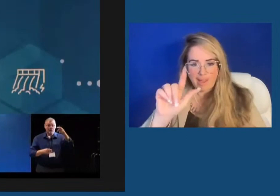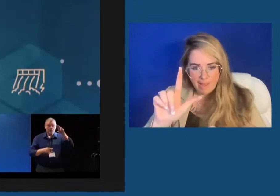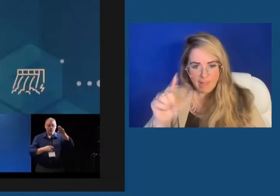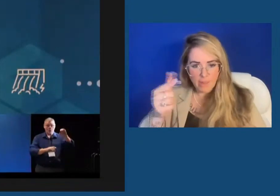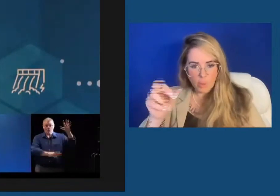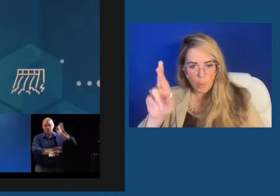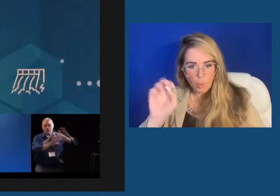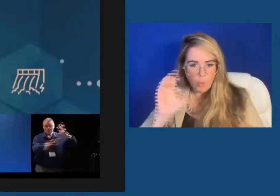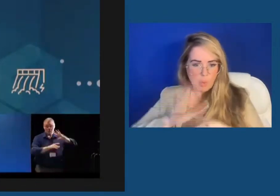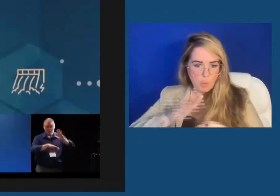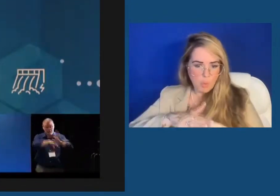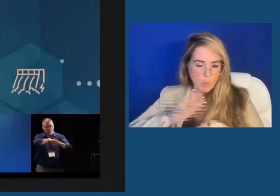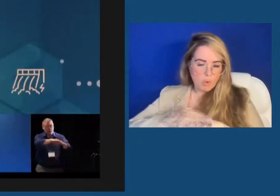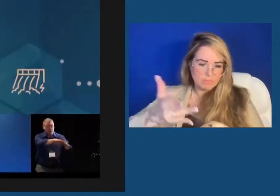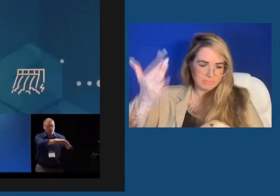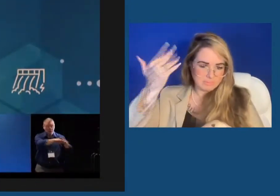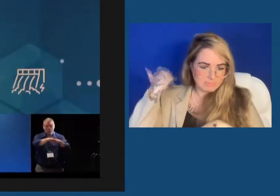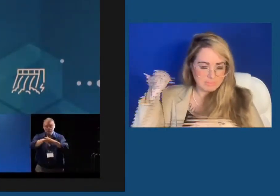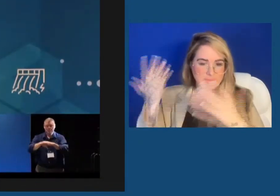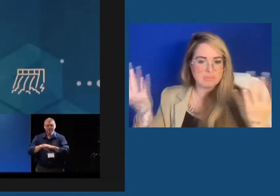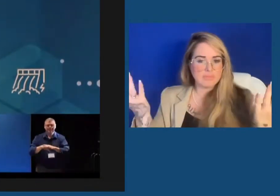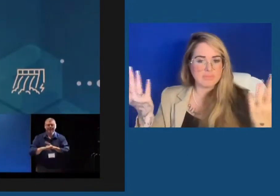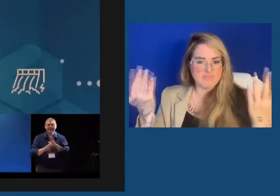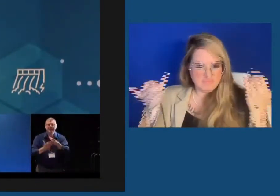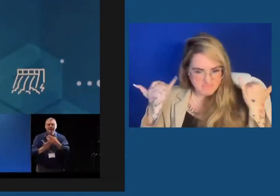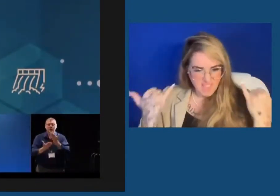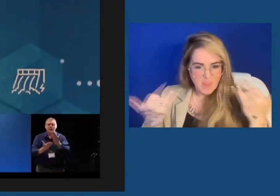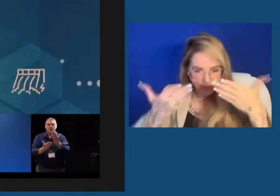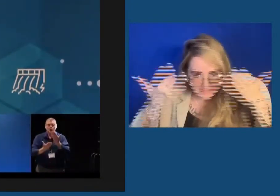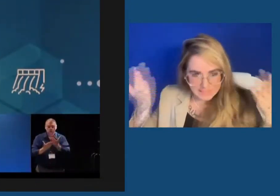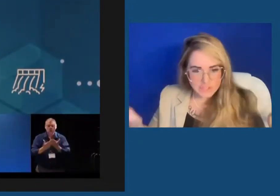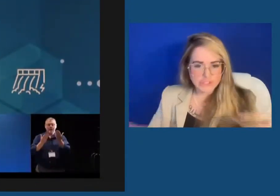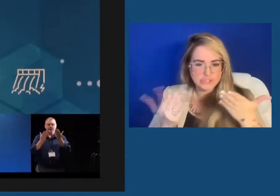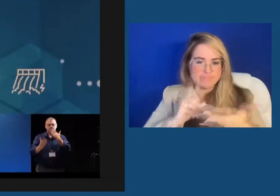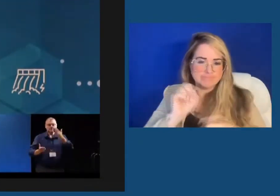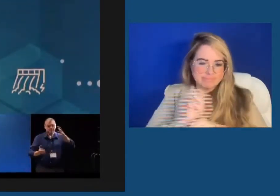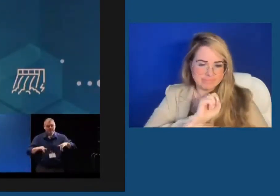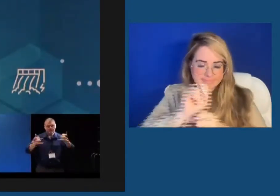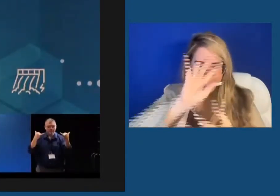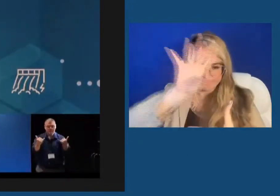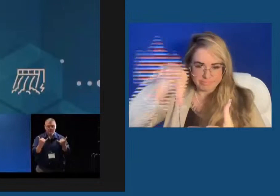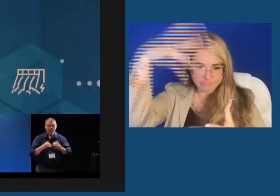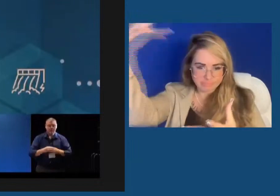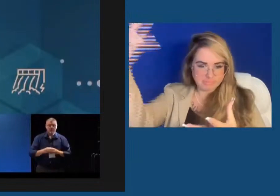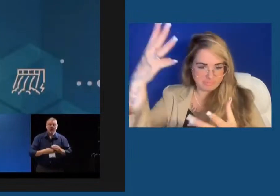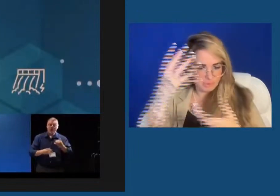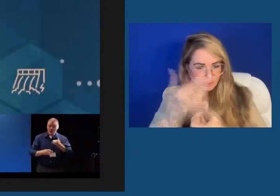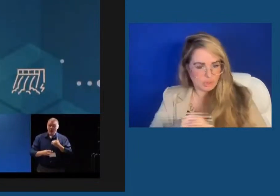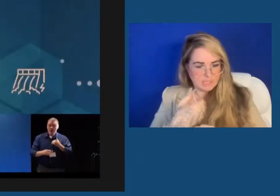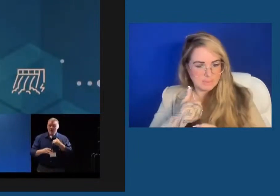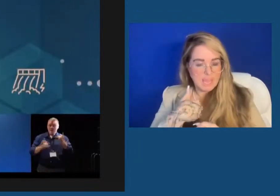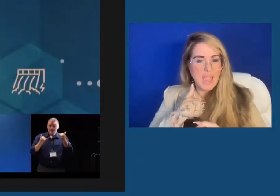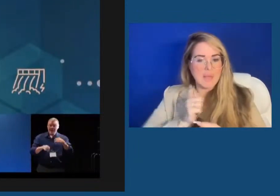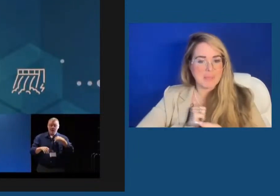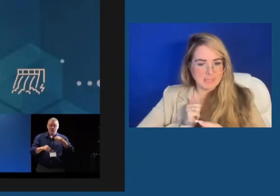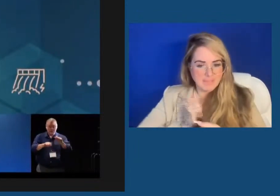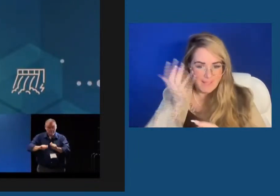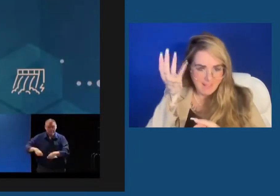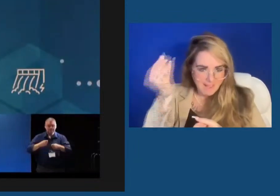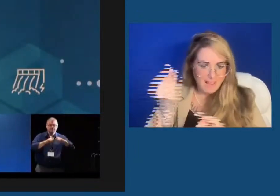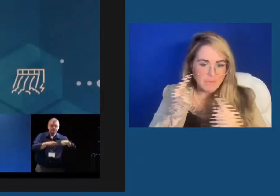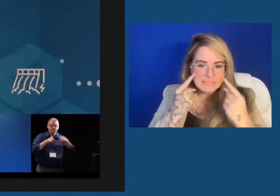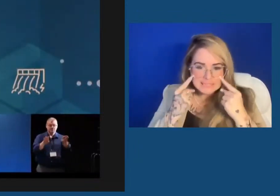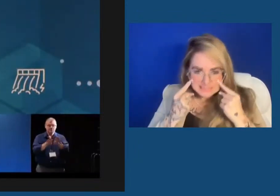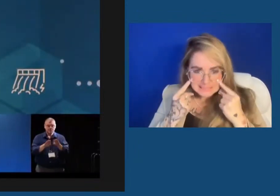time ago. It has arrived with a vengeance. Trust me, I'm the one out there with the boots on and